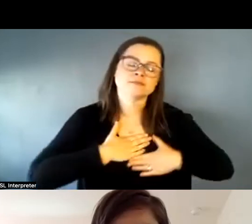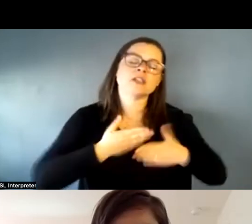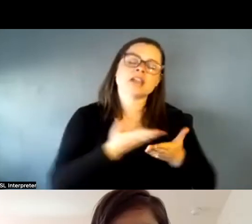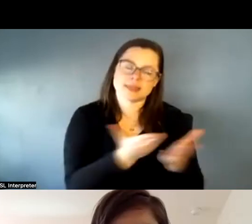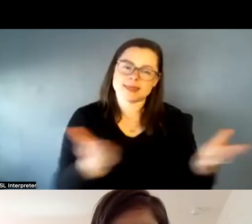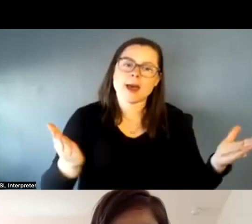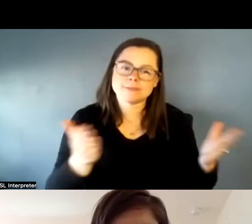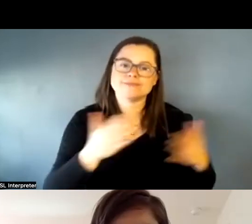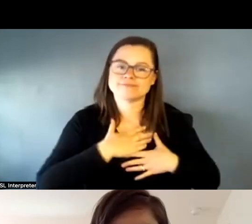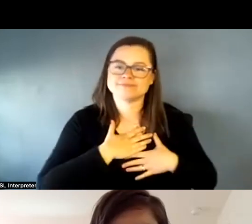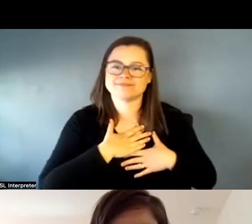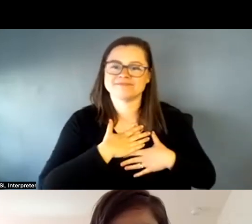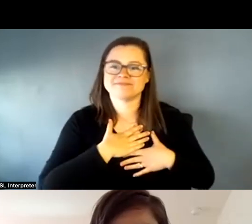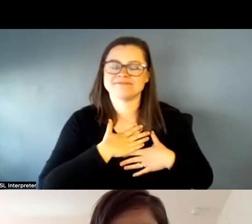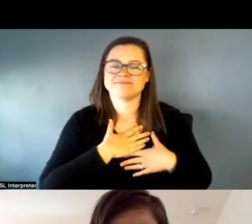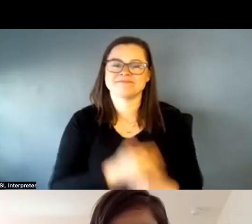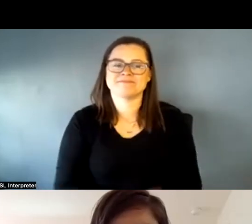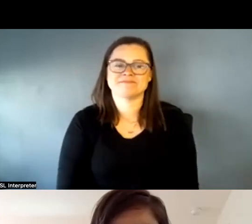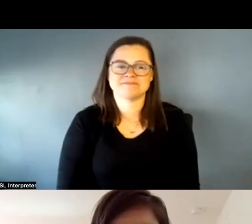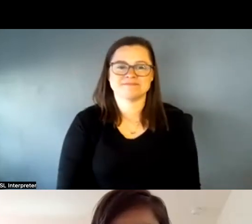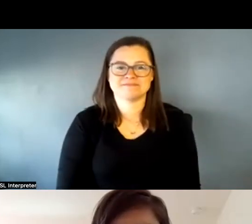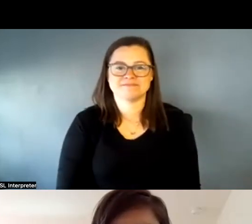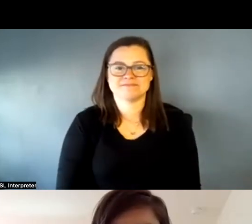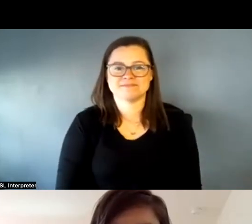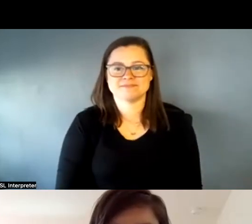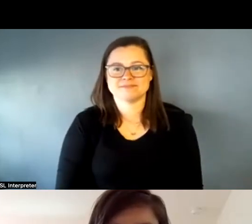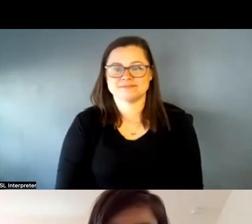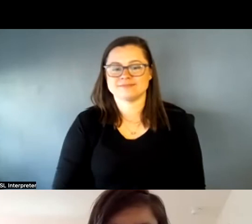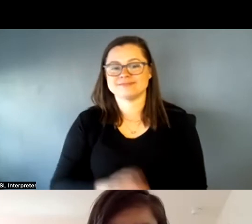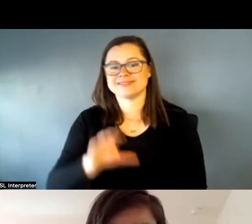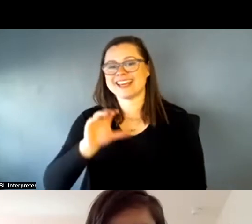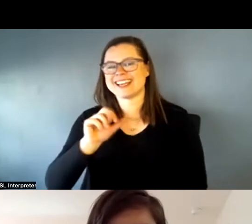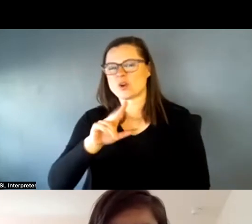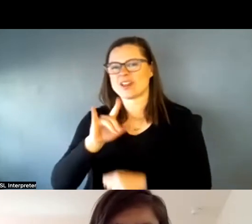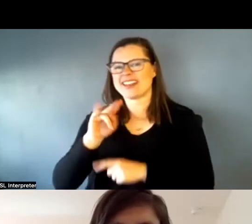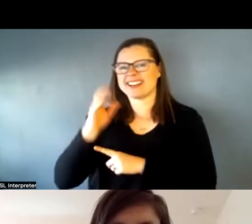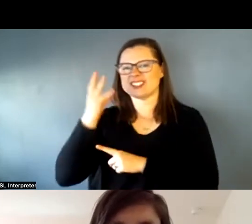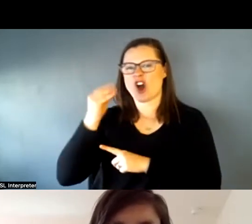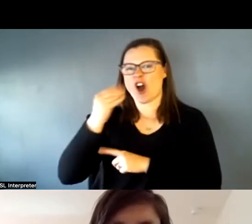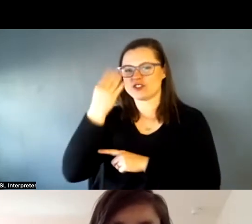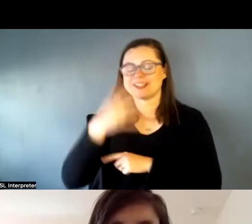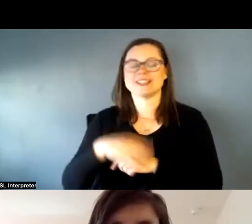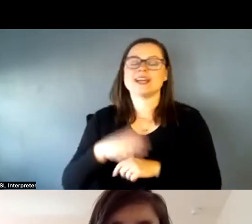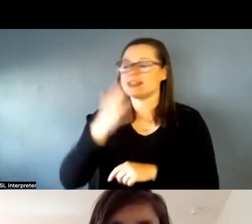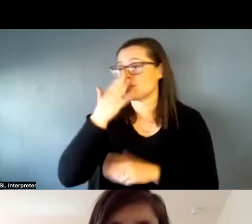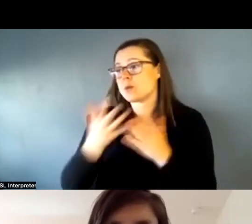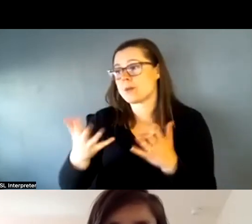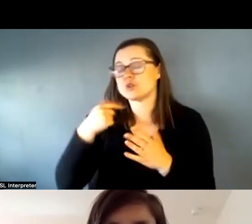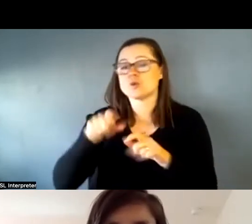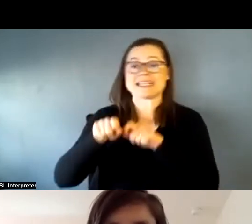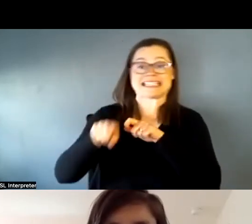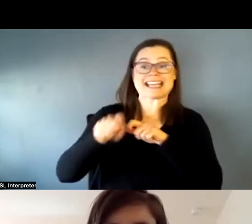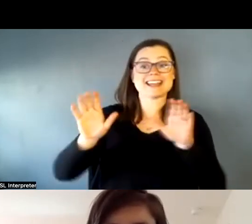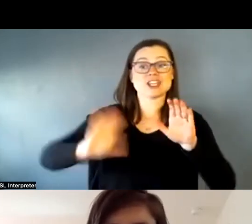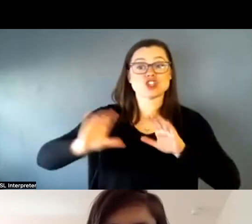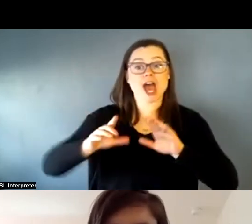That's it. Thank you so much for answering that. And we did share some resources in the chat if you are